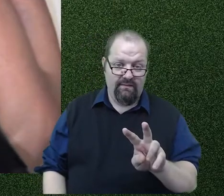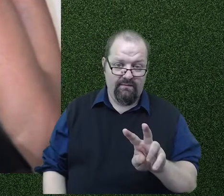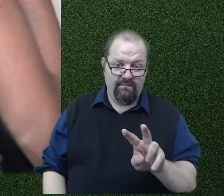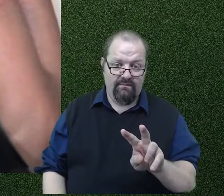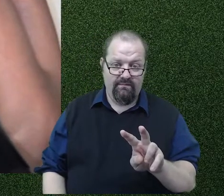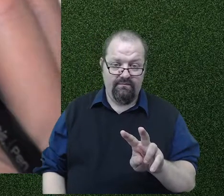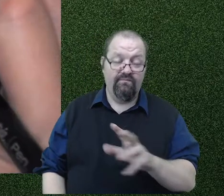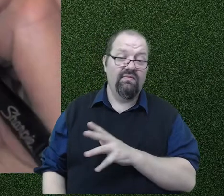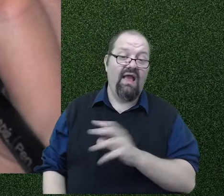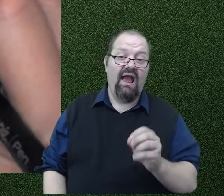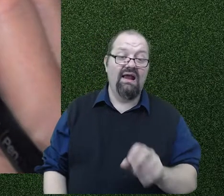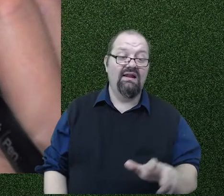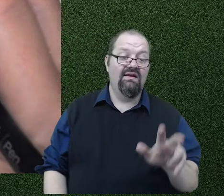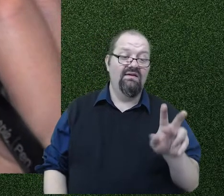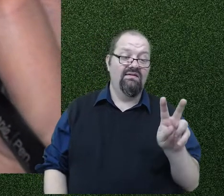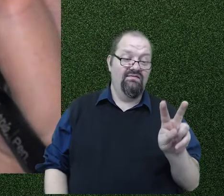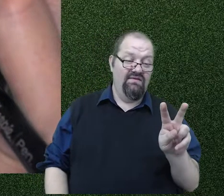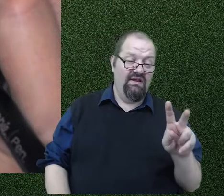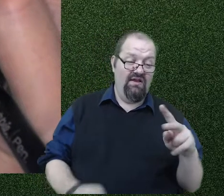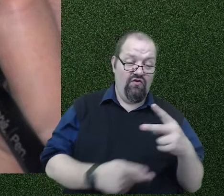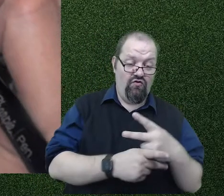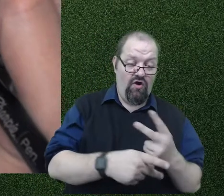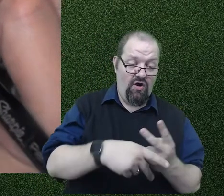and v cross u